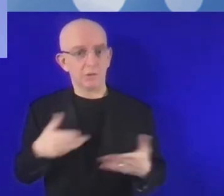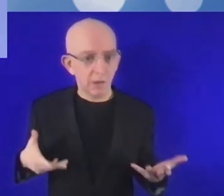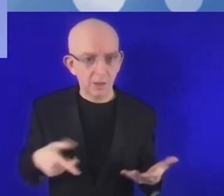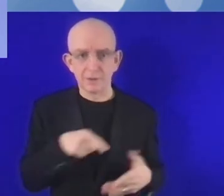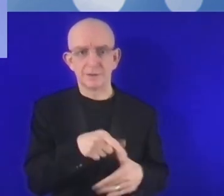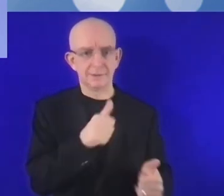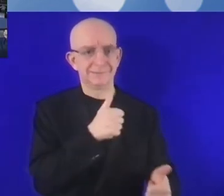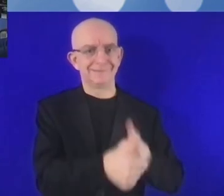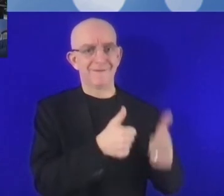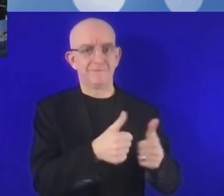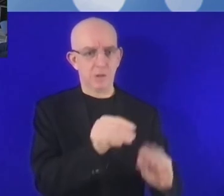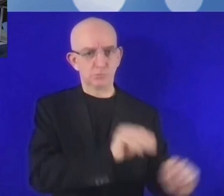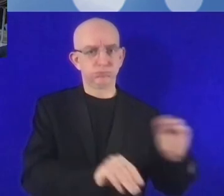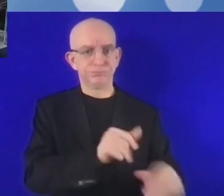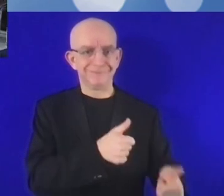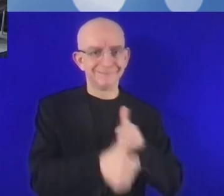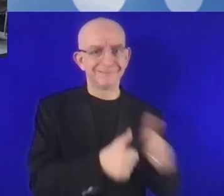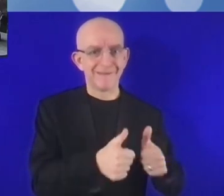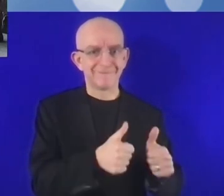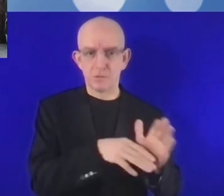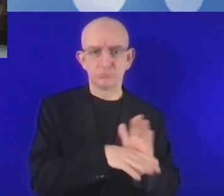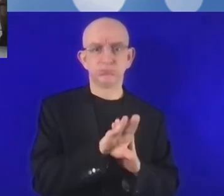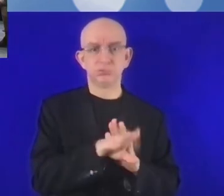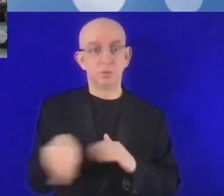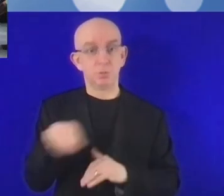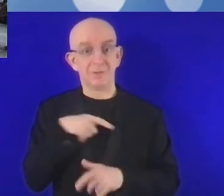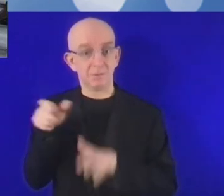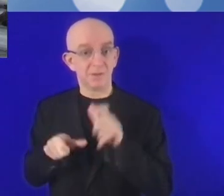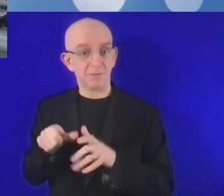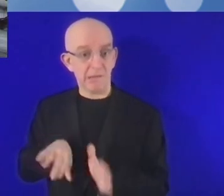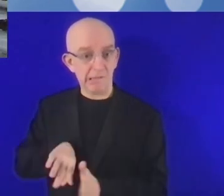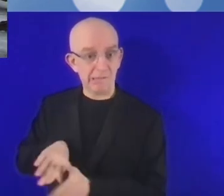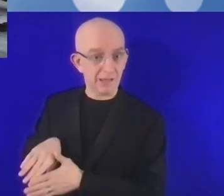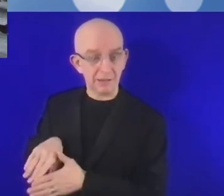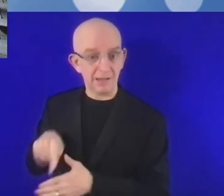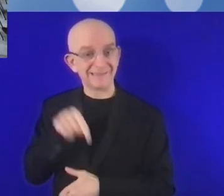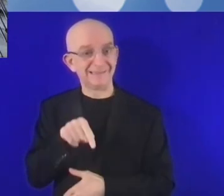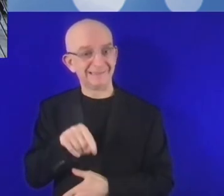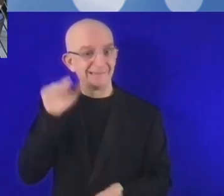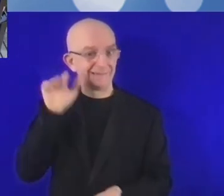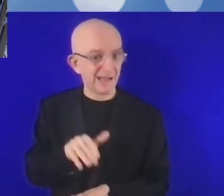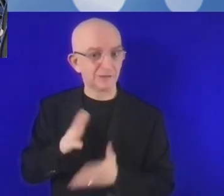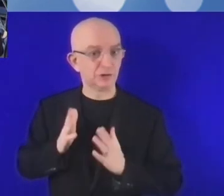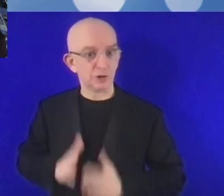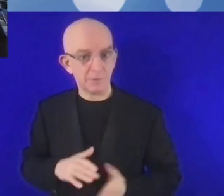up rapidly, you clearly see the problem we are facing. But don't get me wrong.